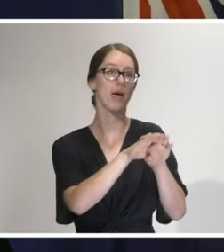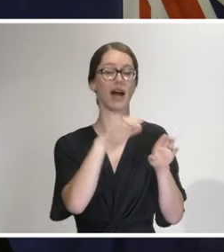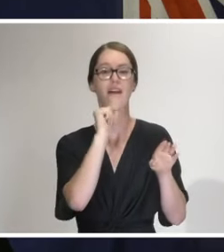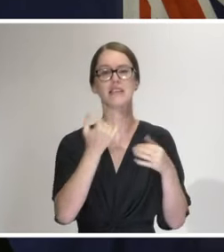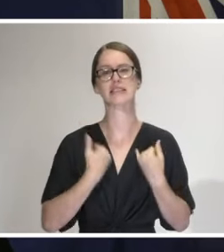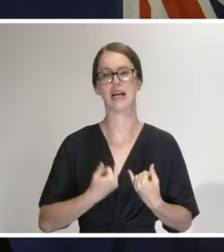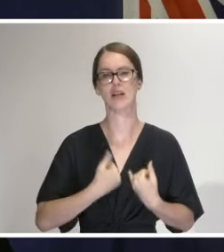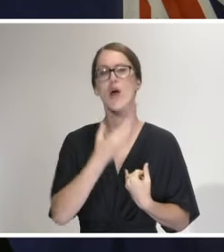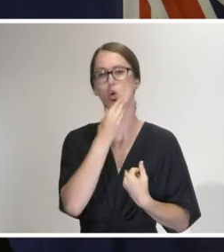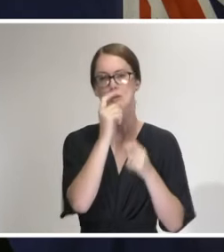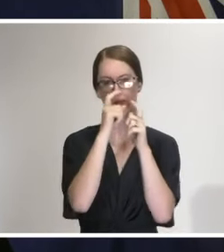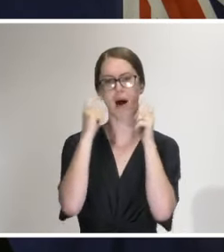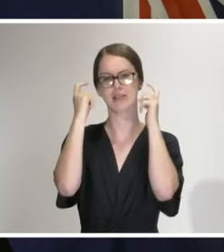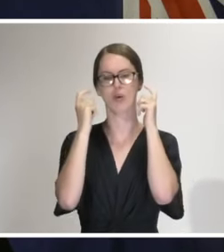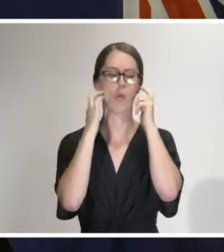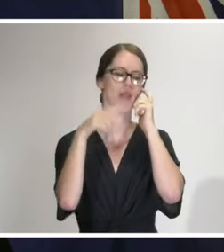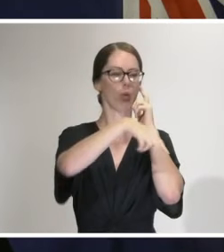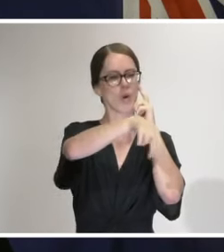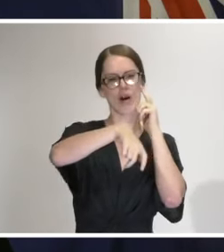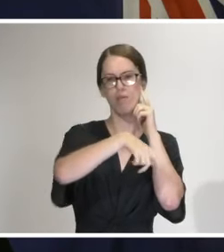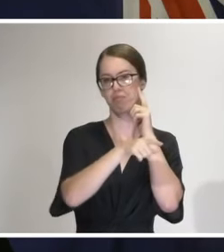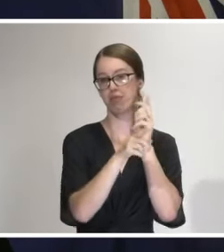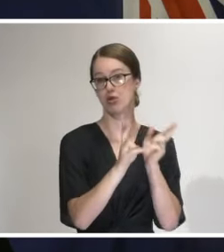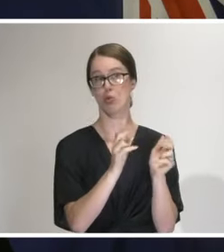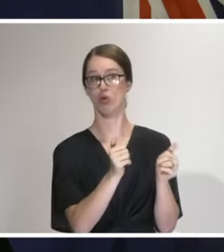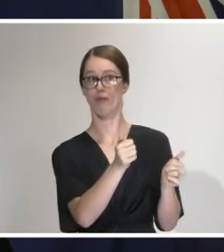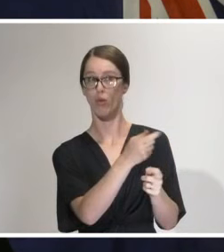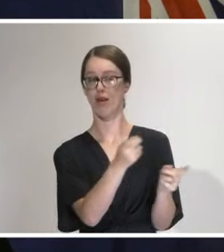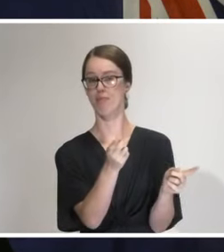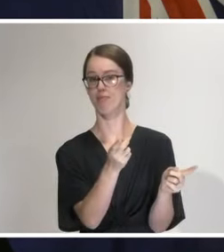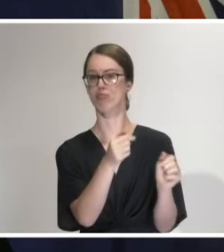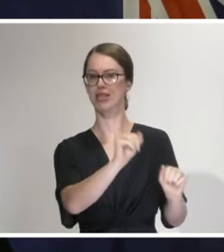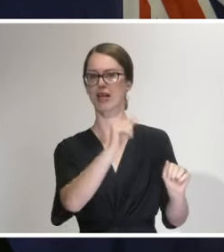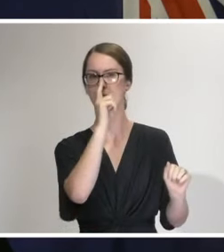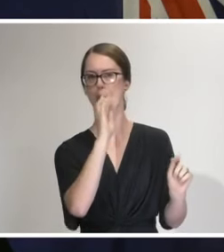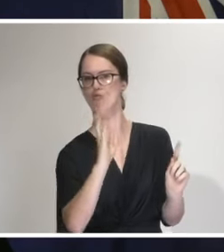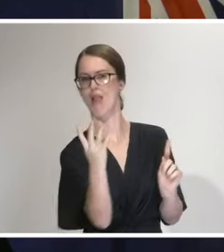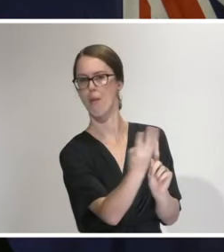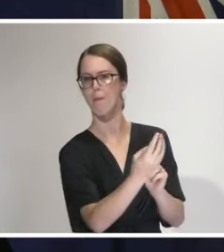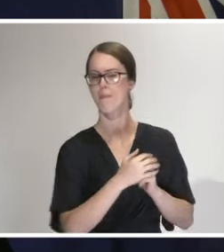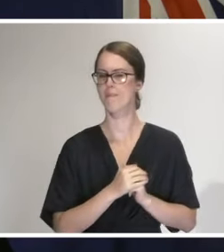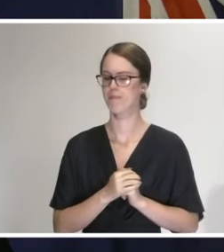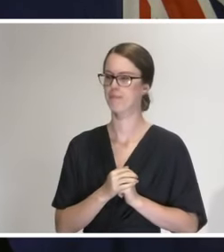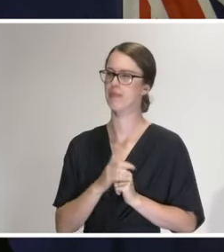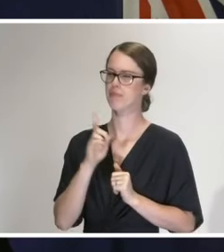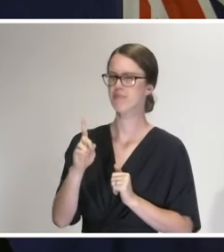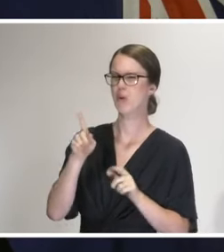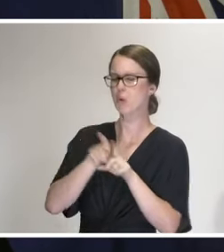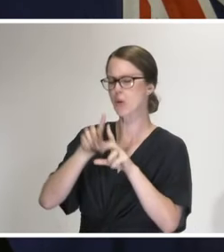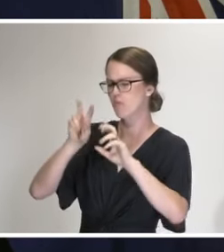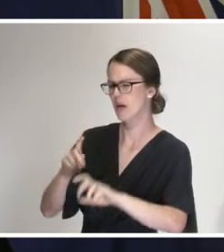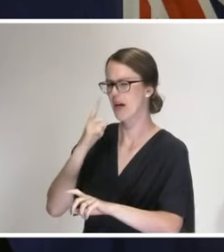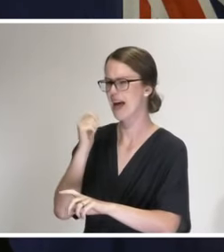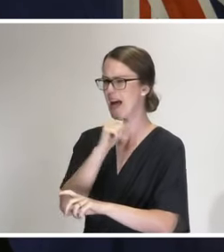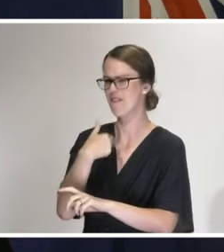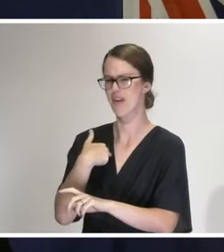unwell to wear a mask when they go out. That's a good practice that protects other people. But there is also some evidence that wearing a